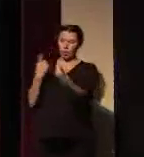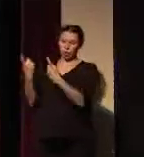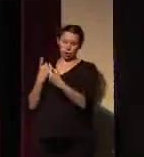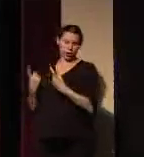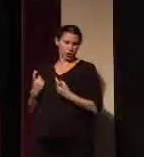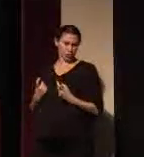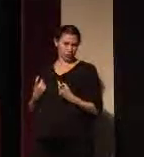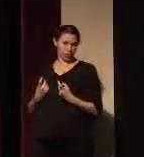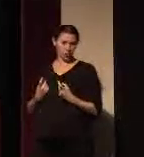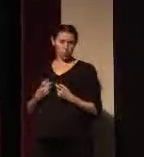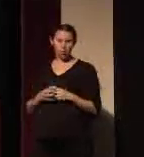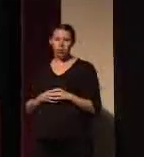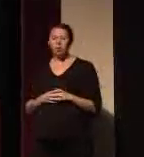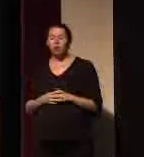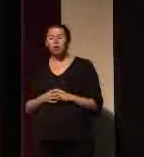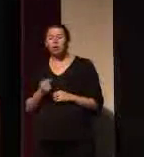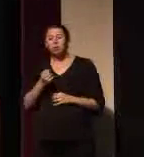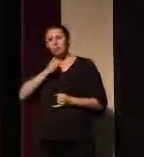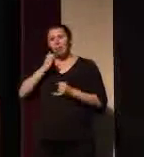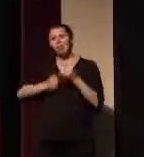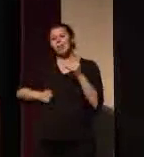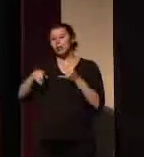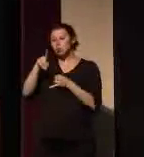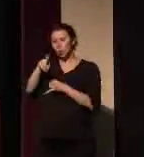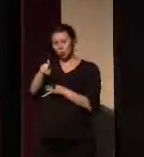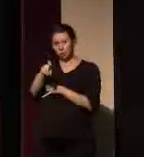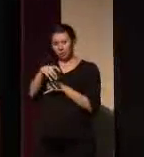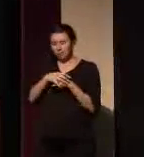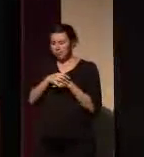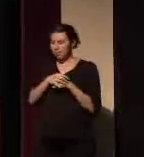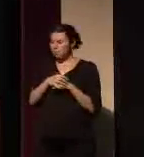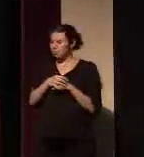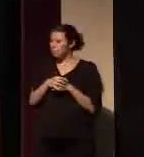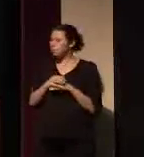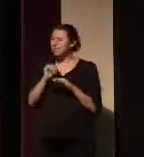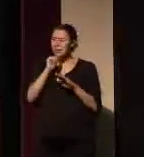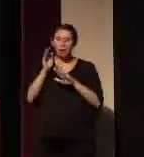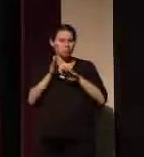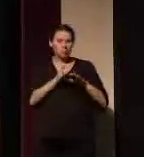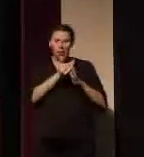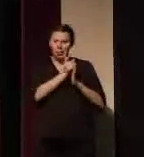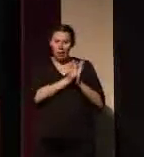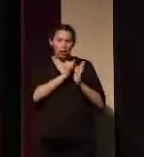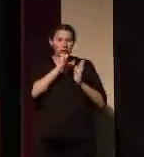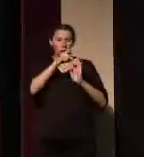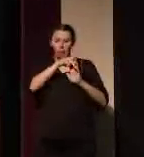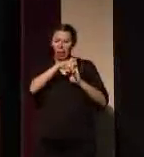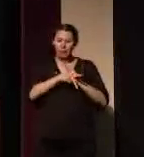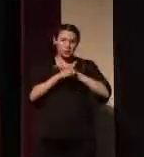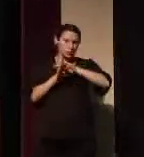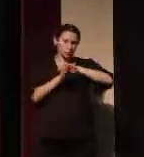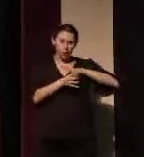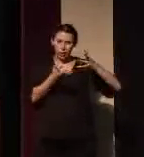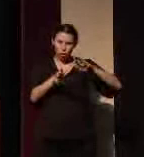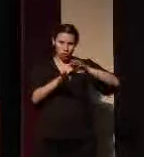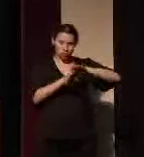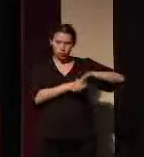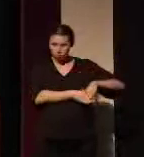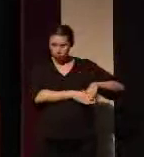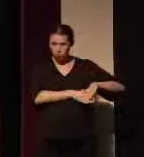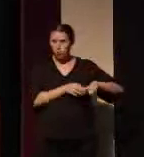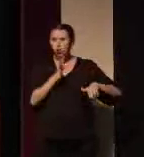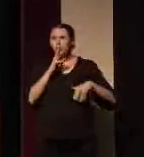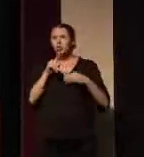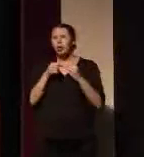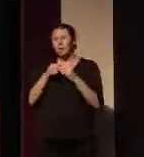thoughts. So for the last question, I'd like to take it away from the legal and even the policy questions and talk about